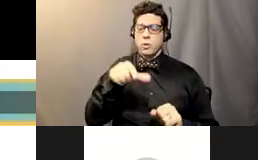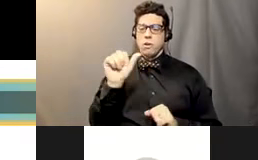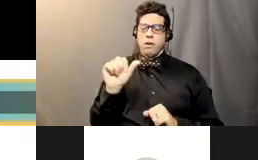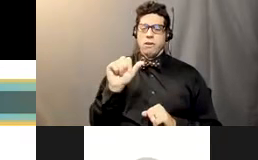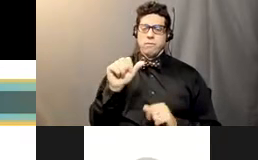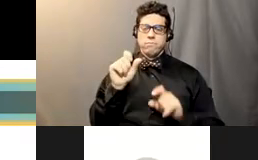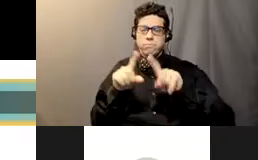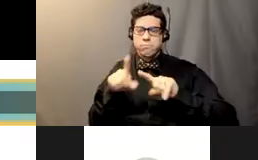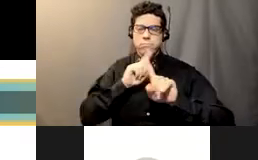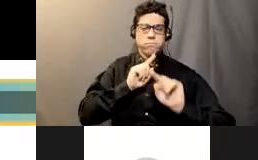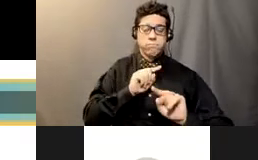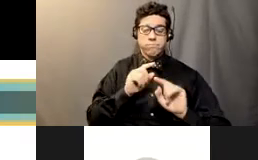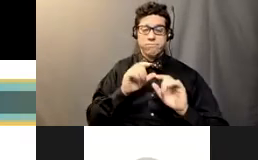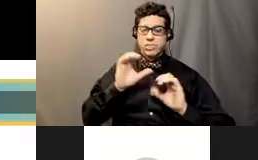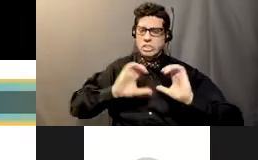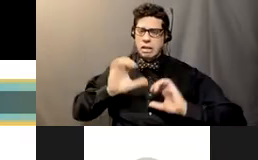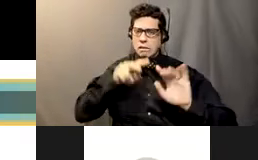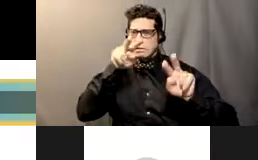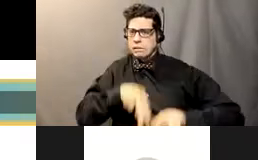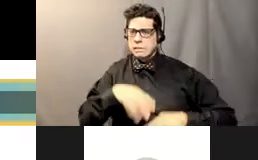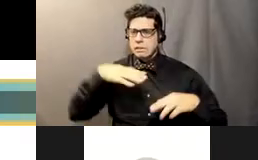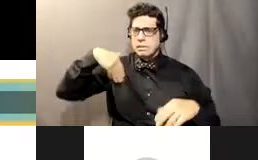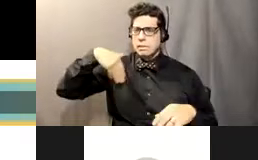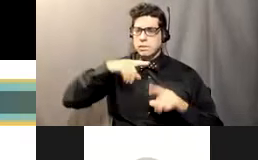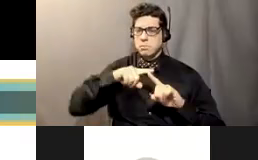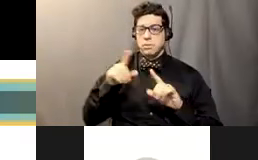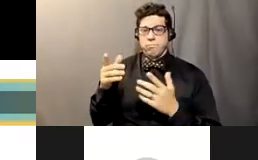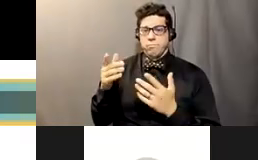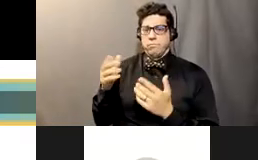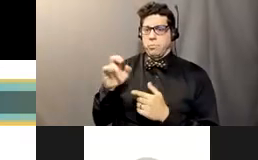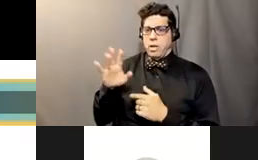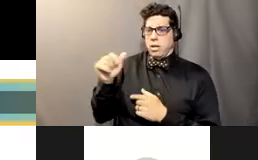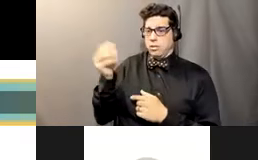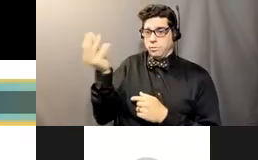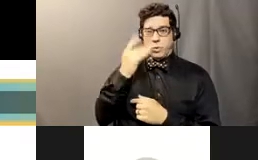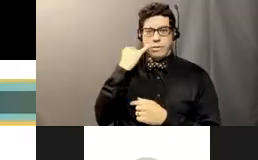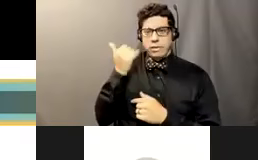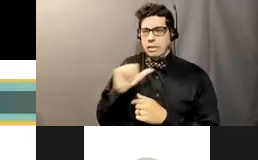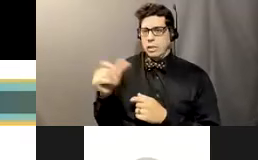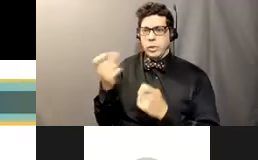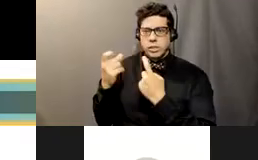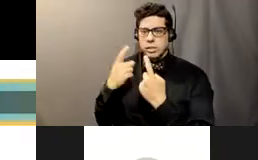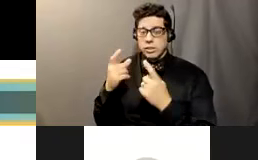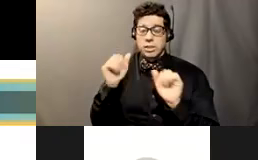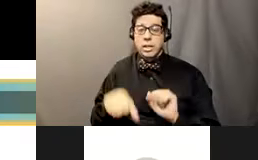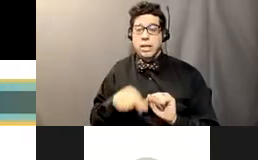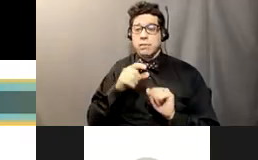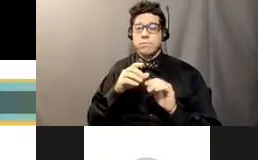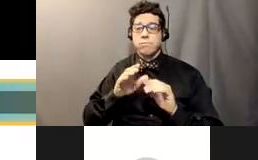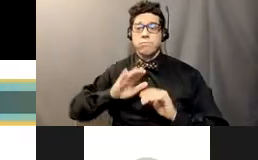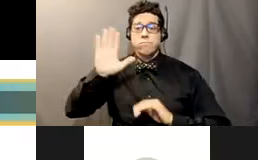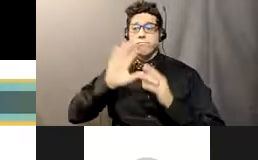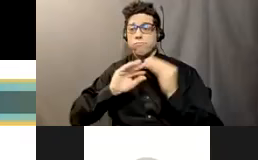I haven't been able to see the chat, so I'm going to lean on Rebecca to let me know if there are any questions coming in chat You can certainly unmute and ask a